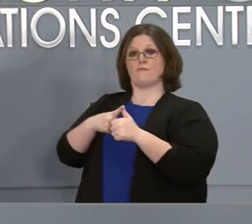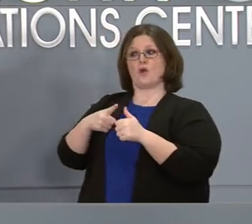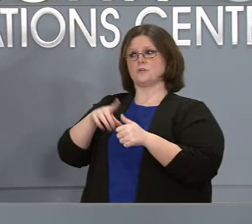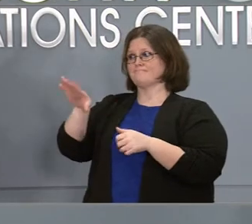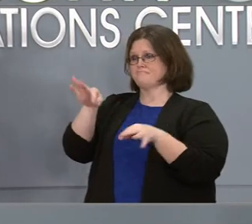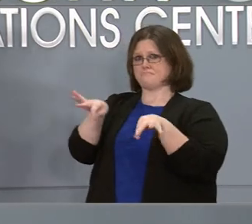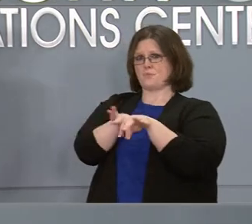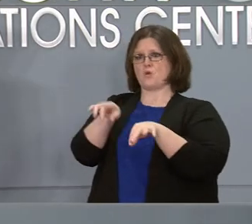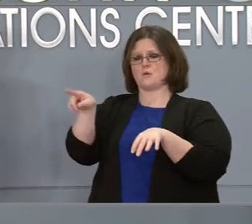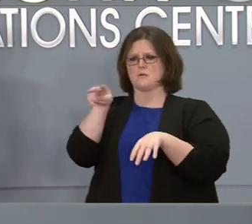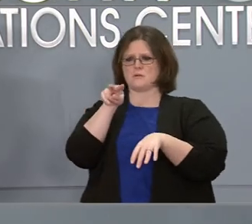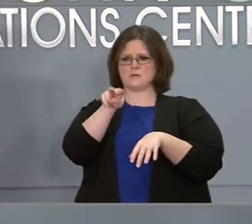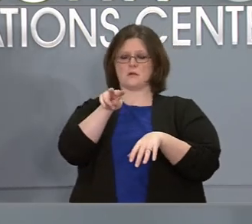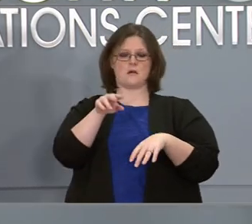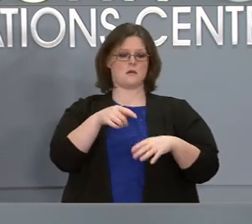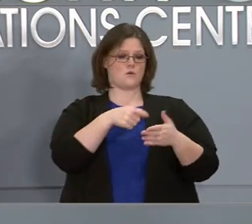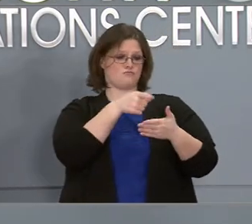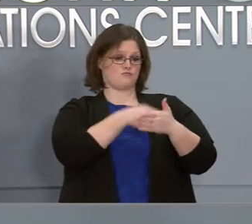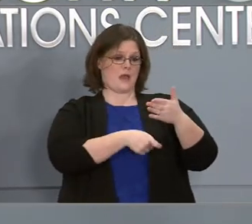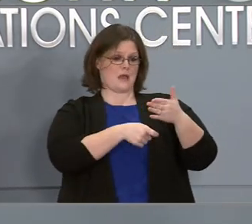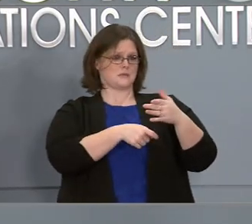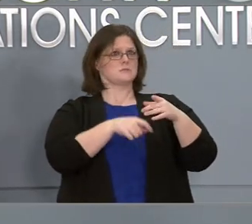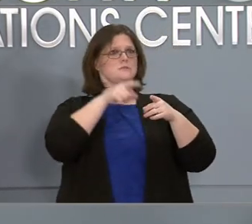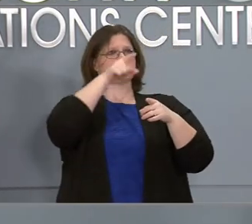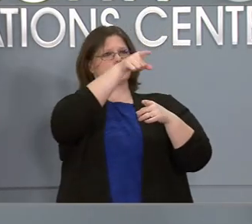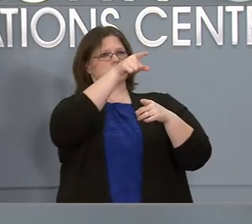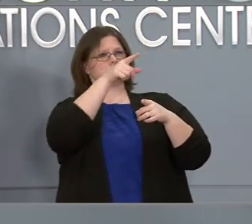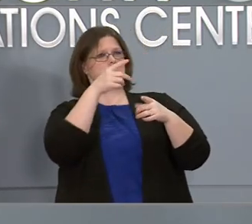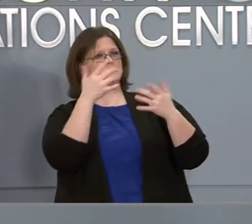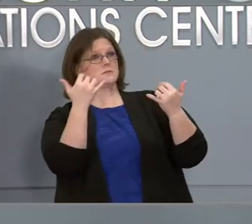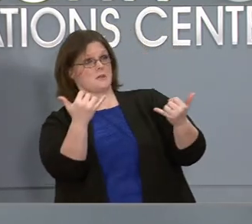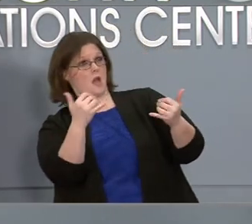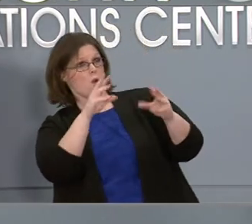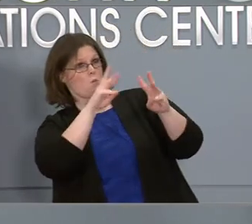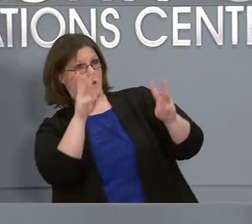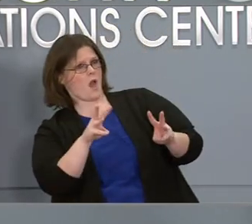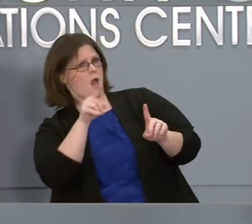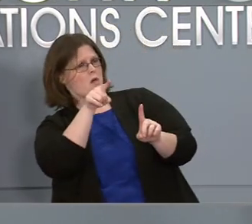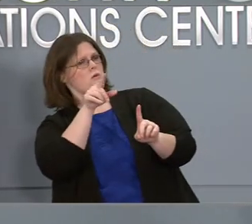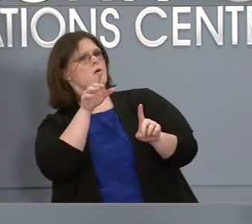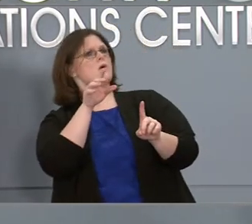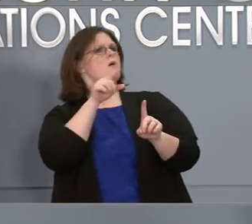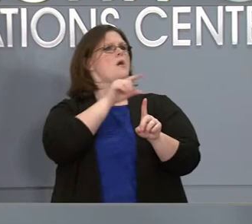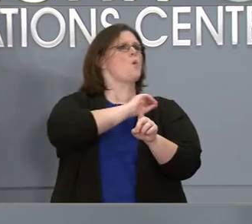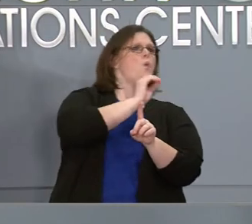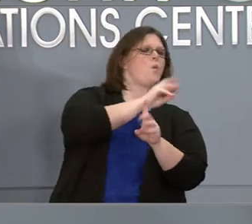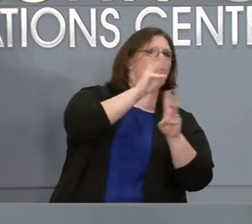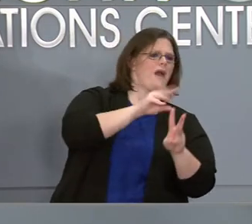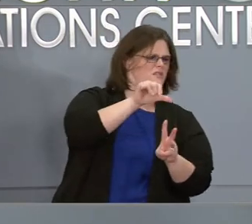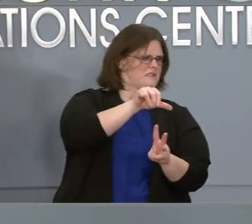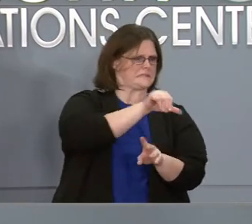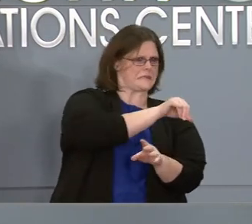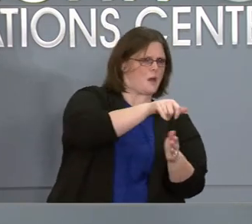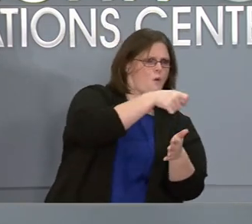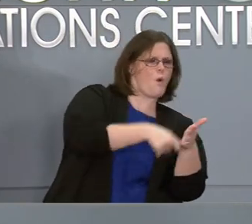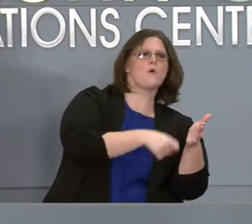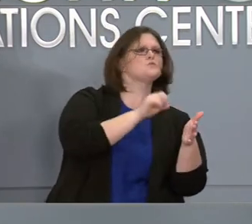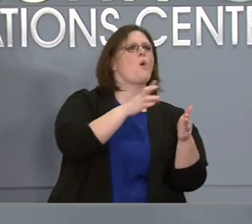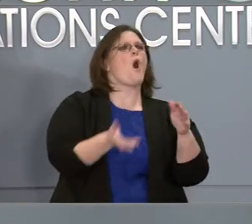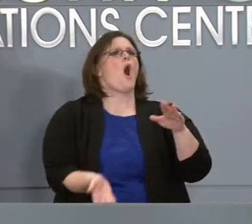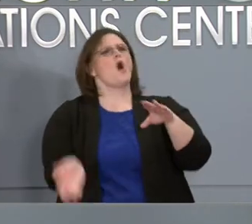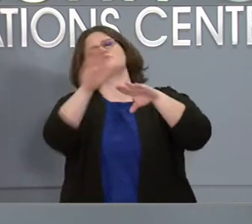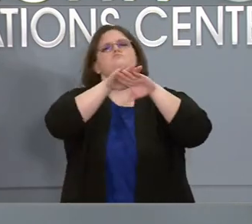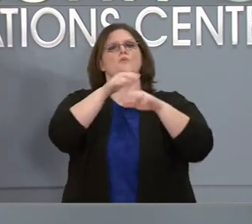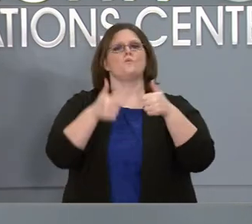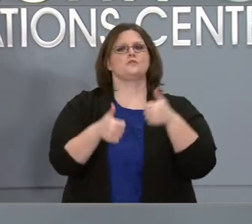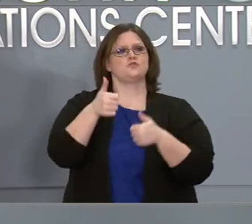is abnormally high under the circumstances. There's a specific legal definition in the statute.